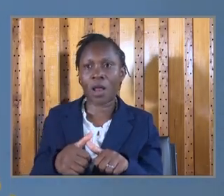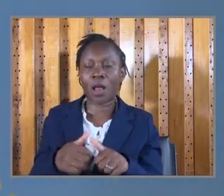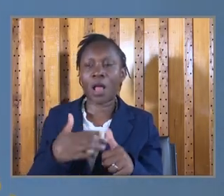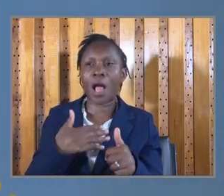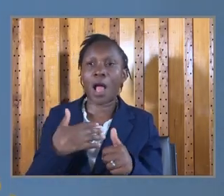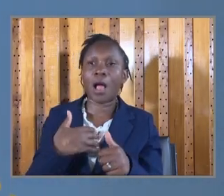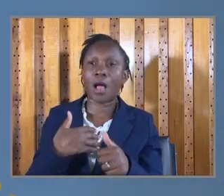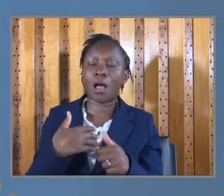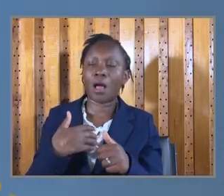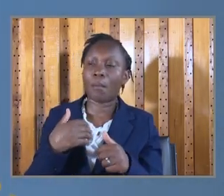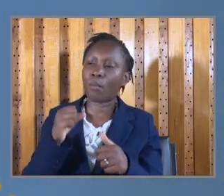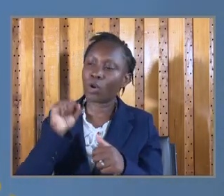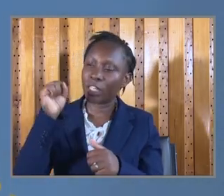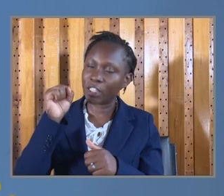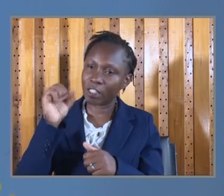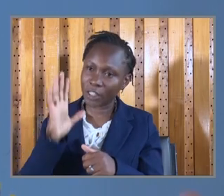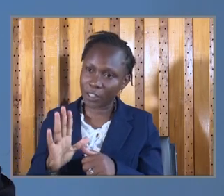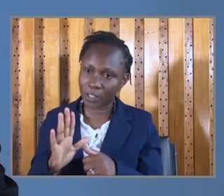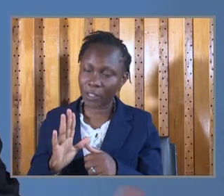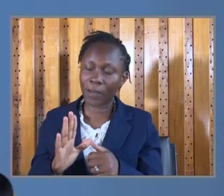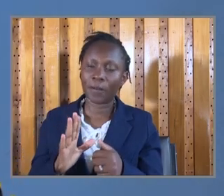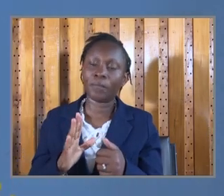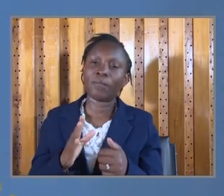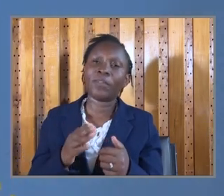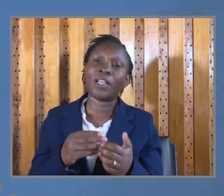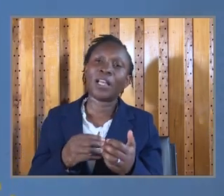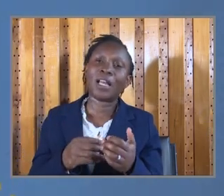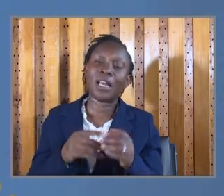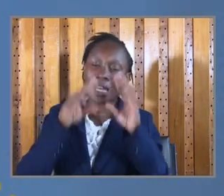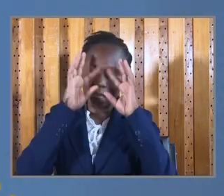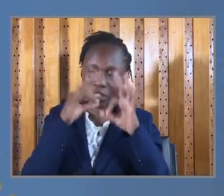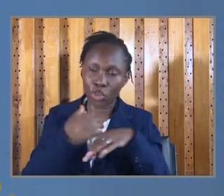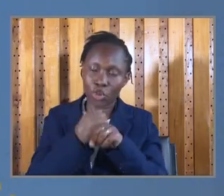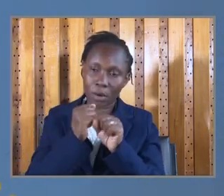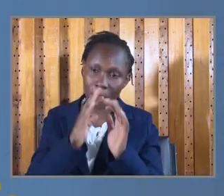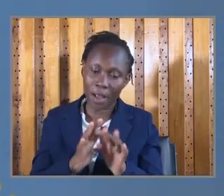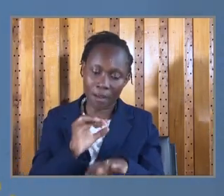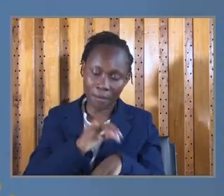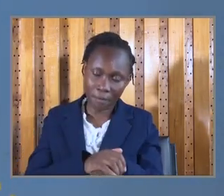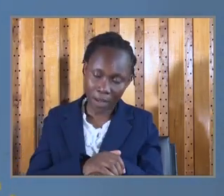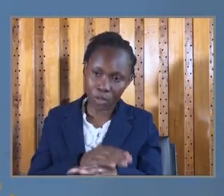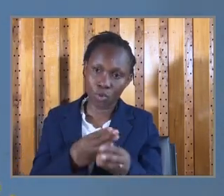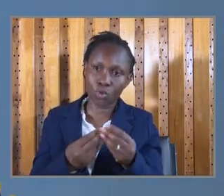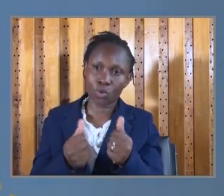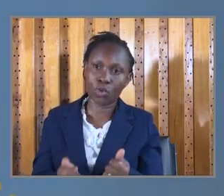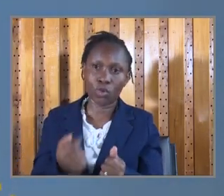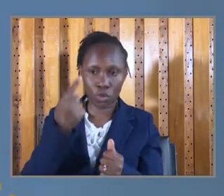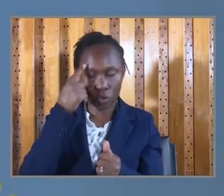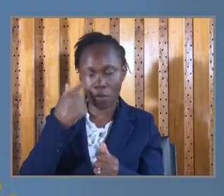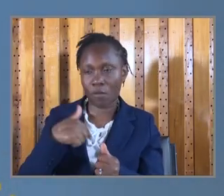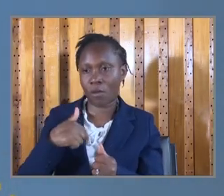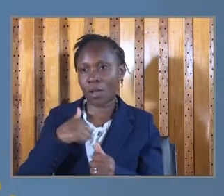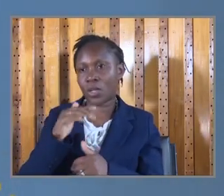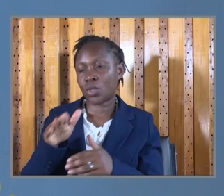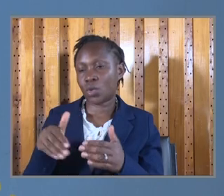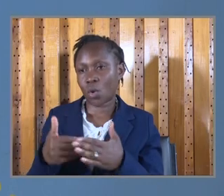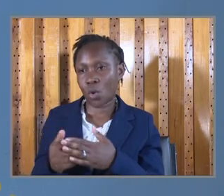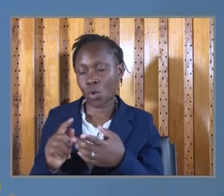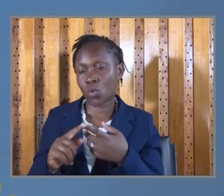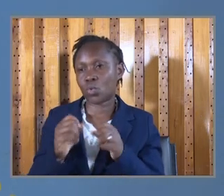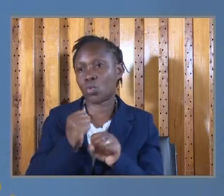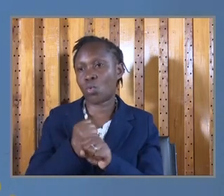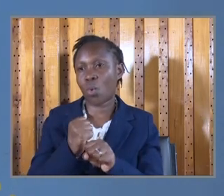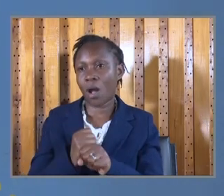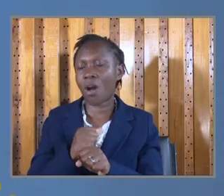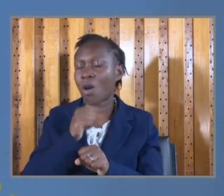decision makers find solutions that work for all of our society. It won't always work,